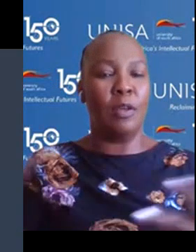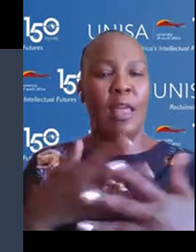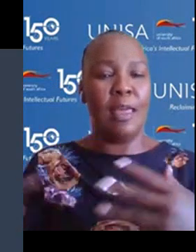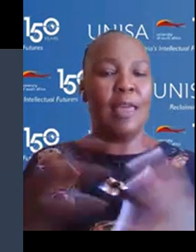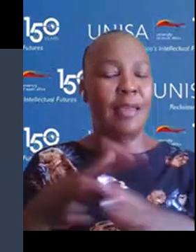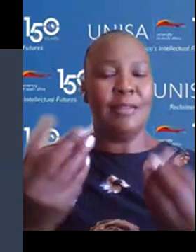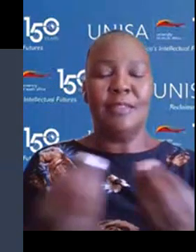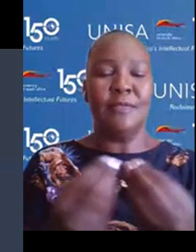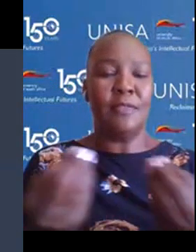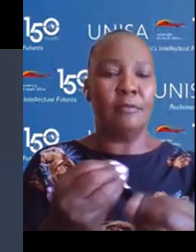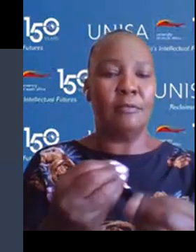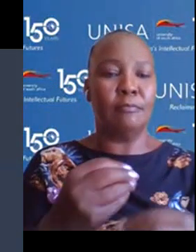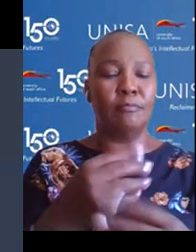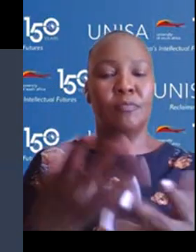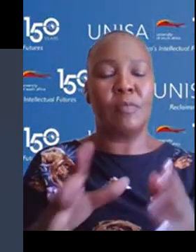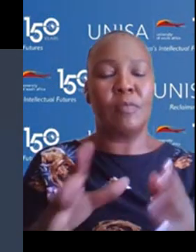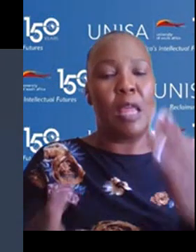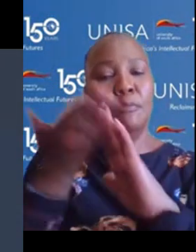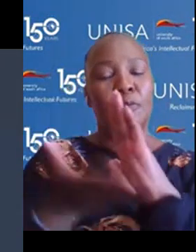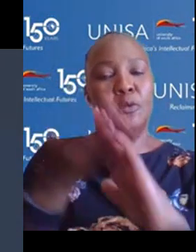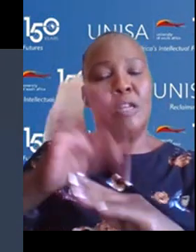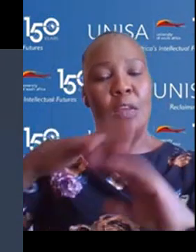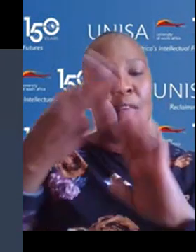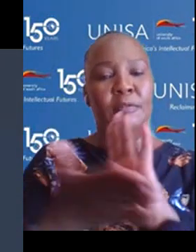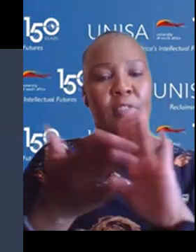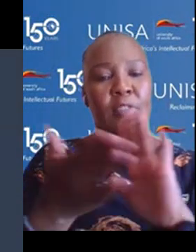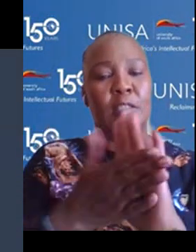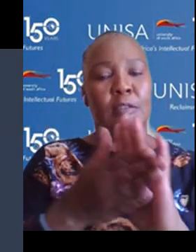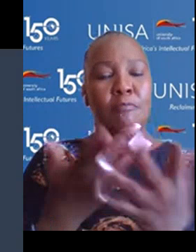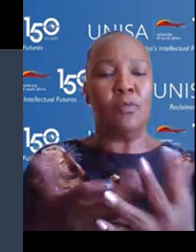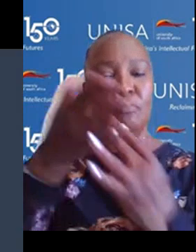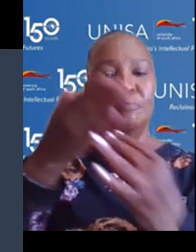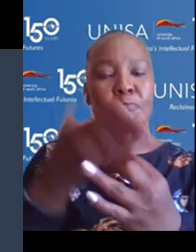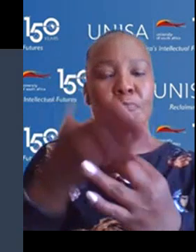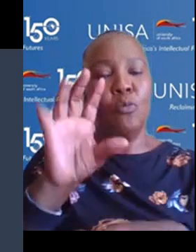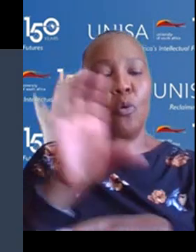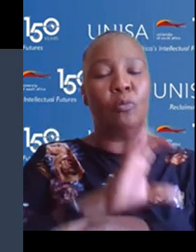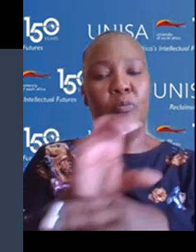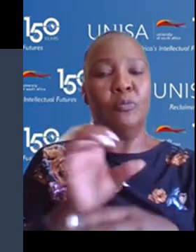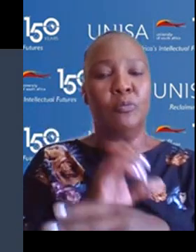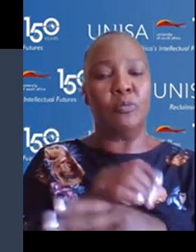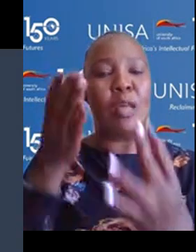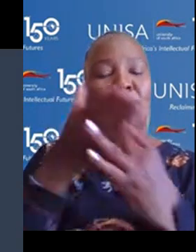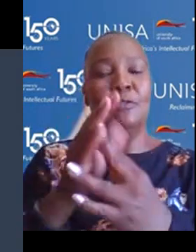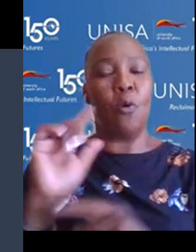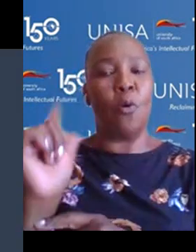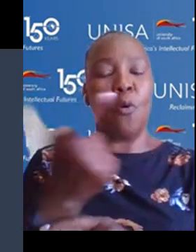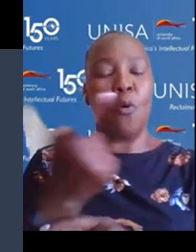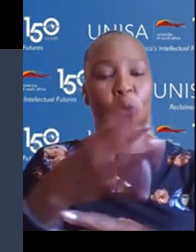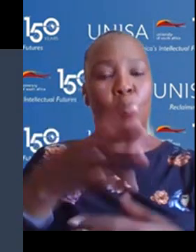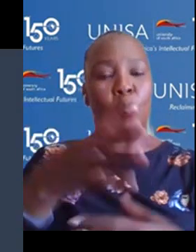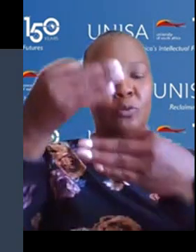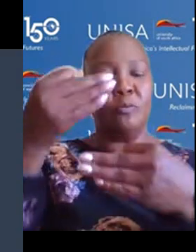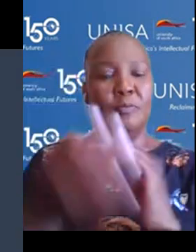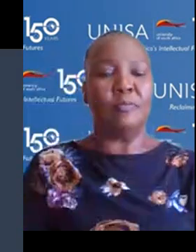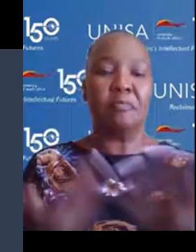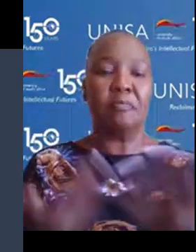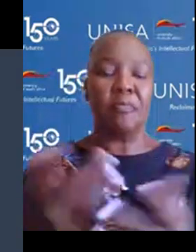device. I mean, if you upload everything on there, you go overseas, you just log into a computer there and you've got access to all your documents. You